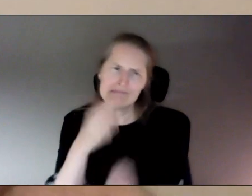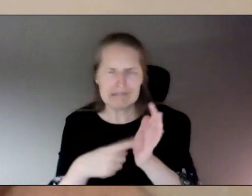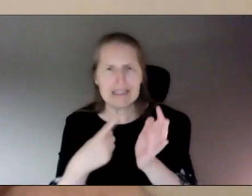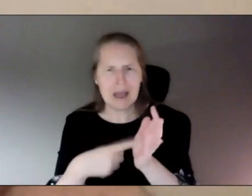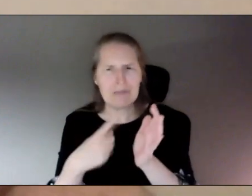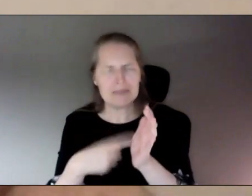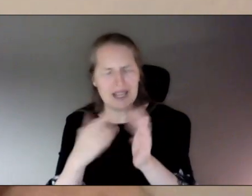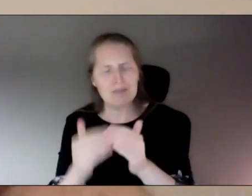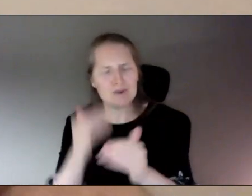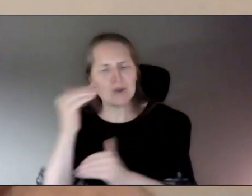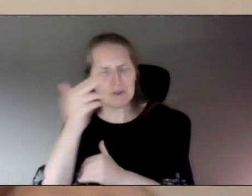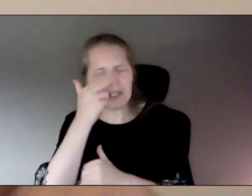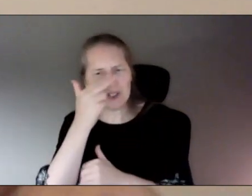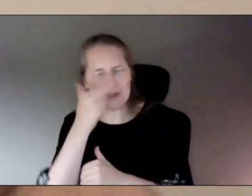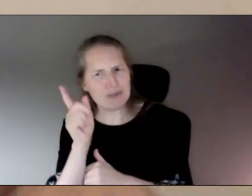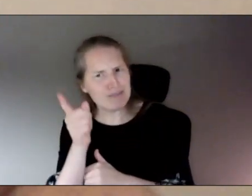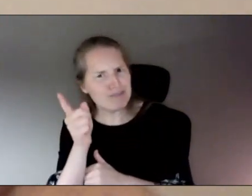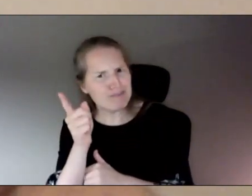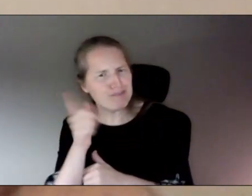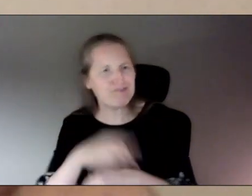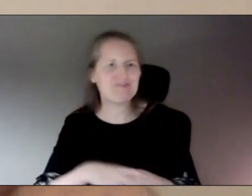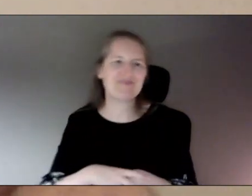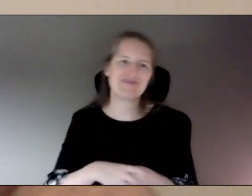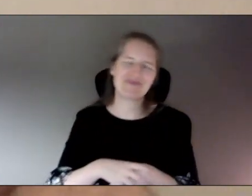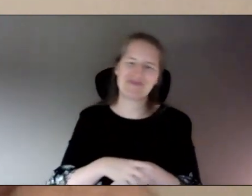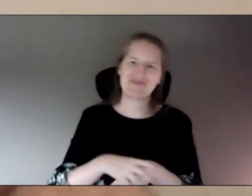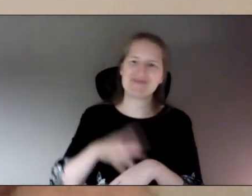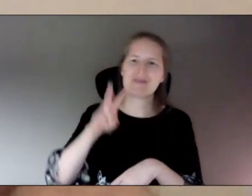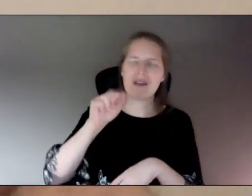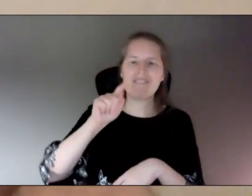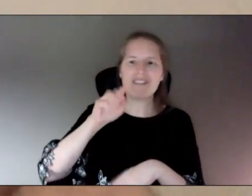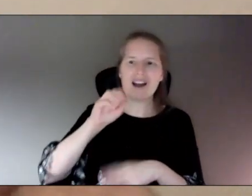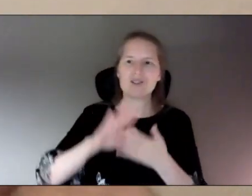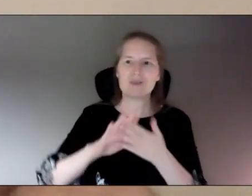that. That's how Vato turned